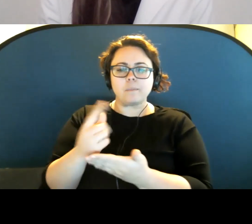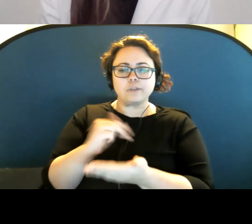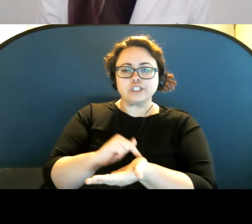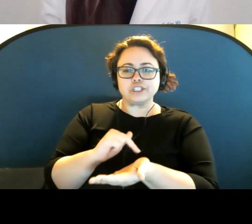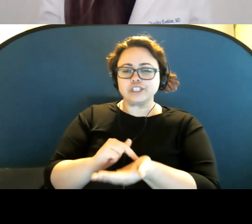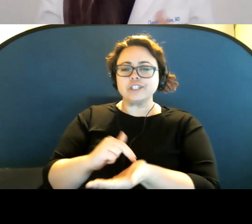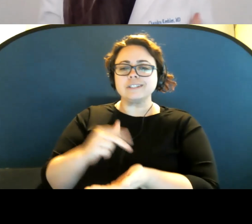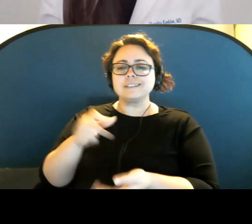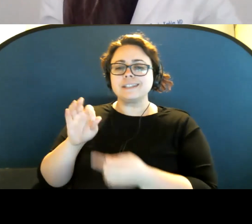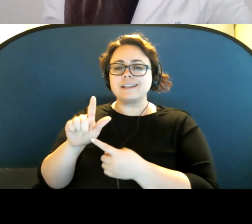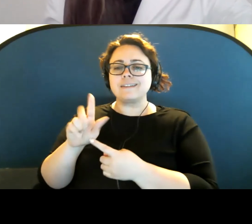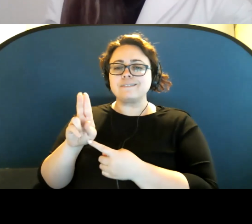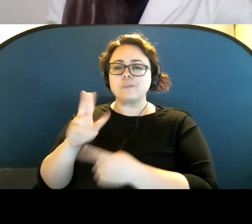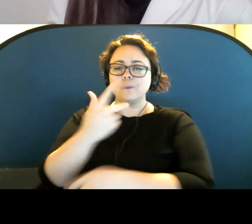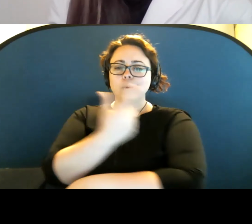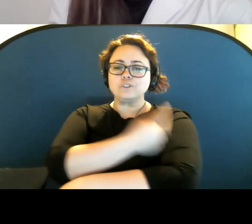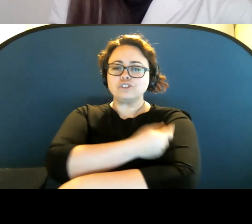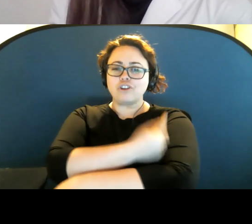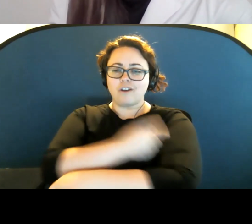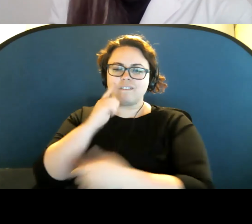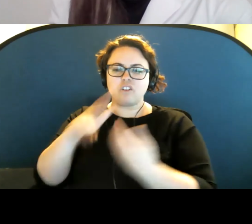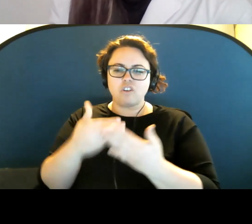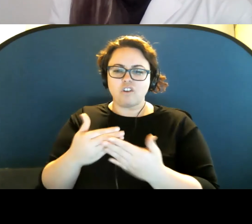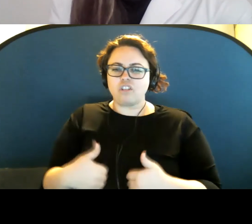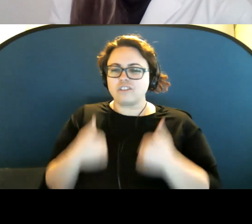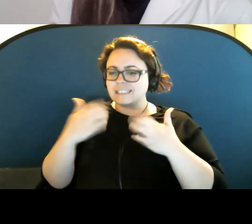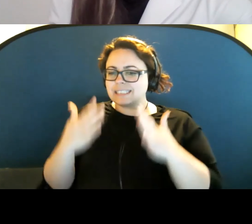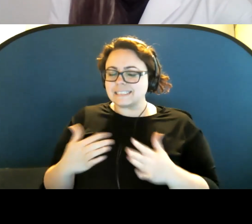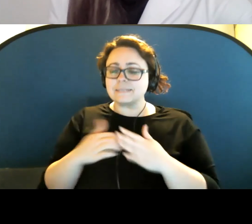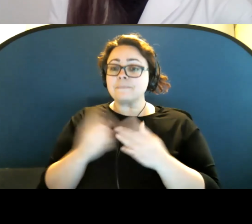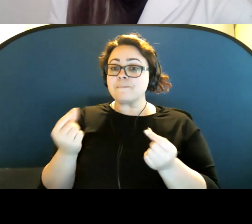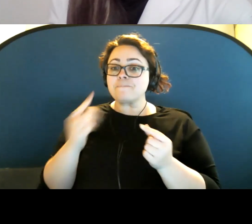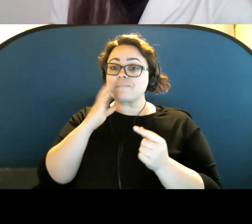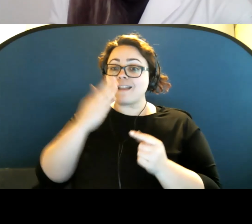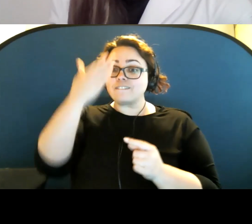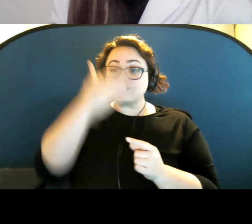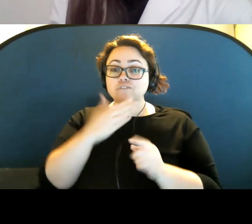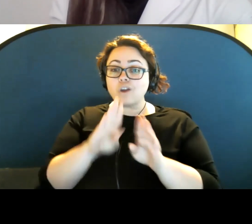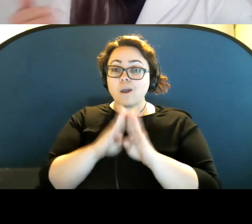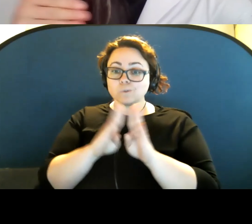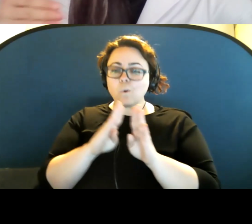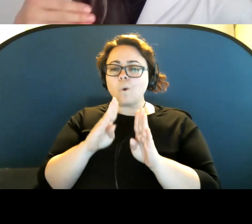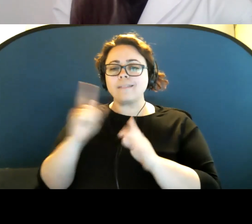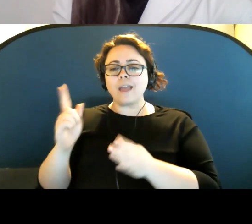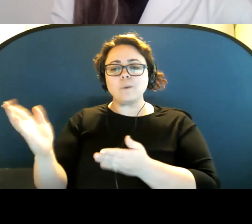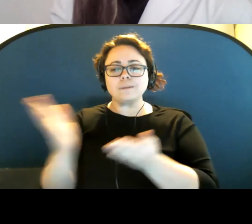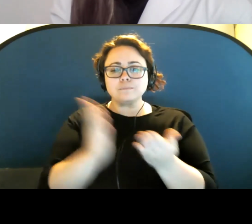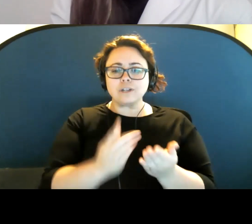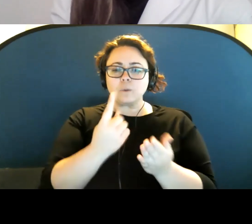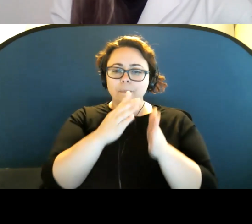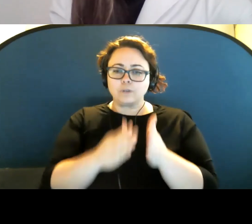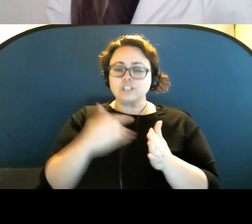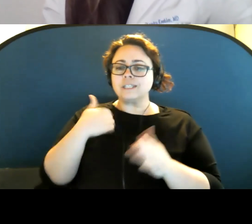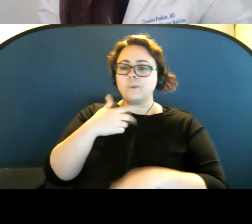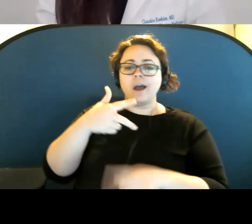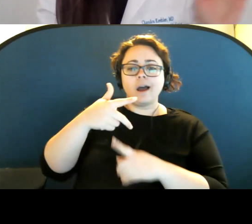shots. So they were bringing up the patients to the front door, and we would give them their flu shot right outside the front